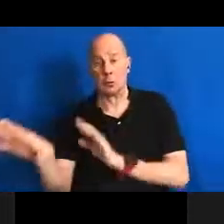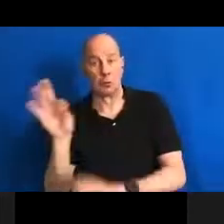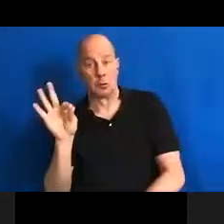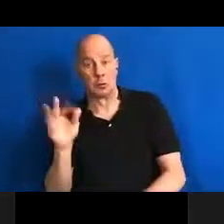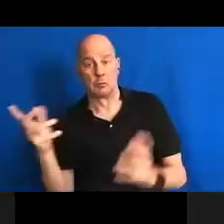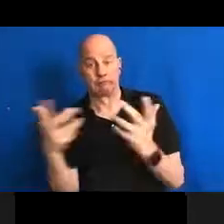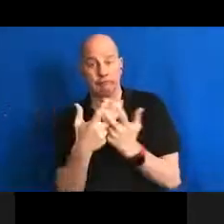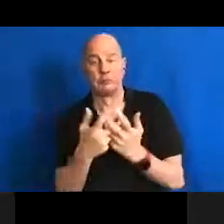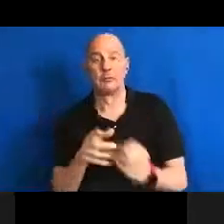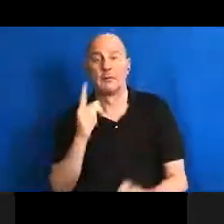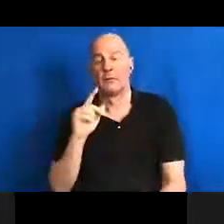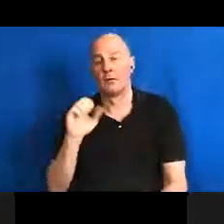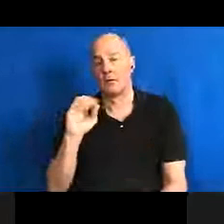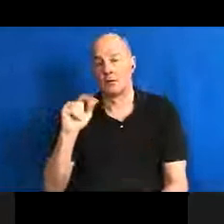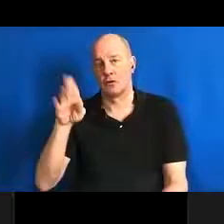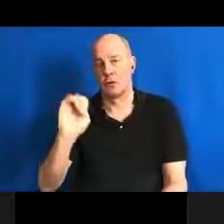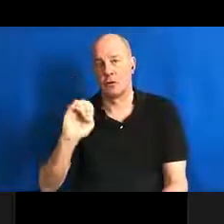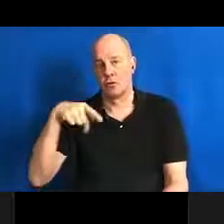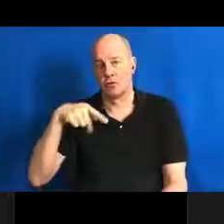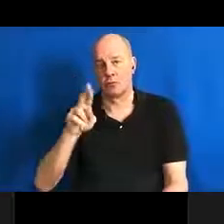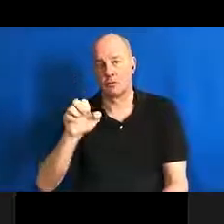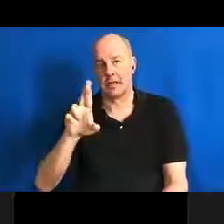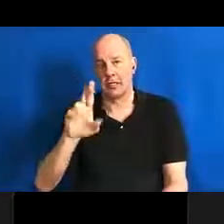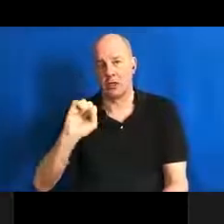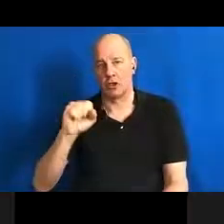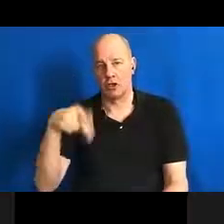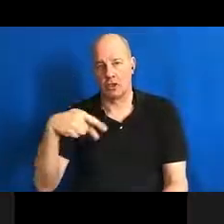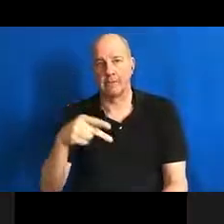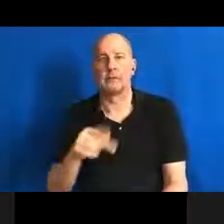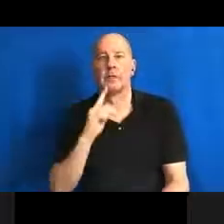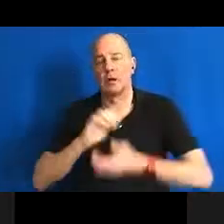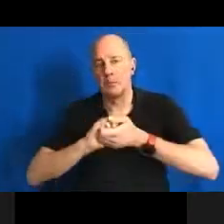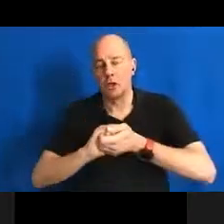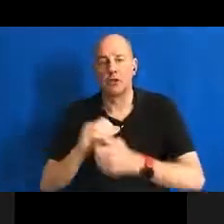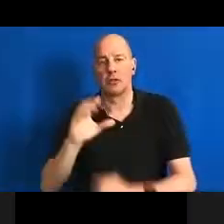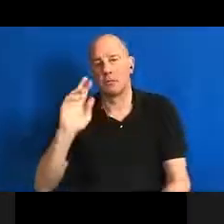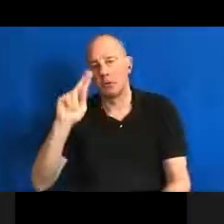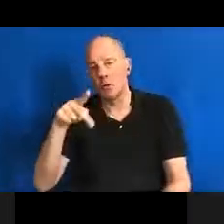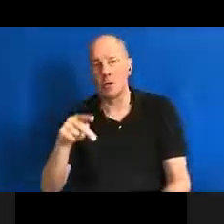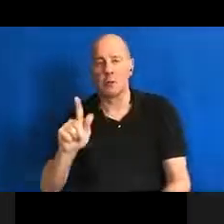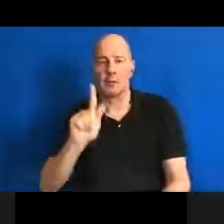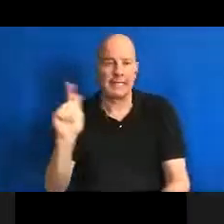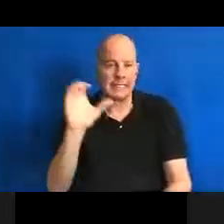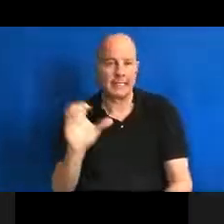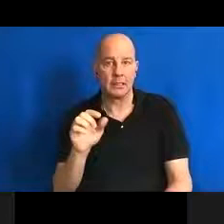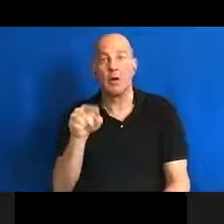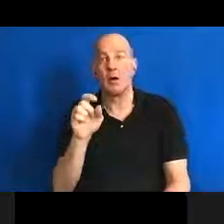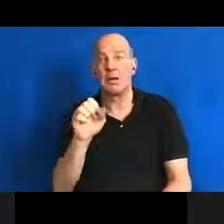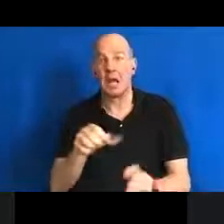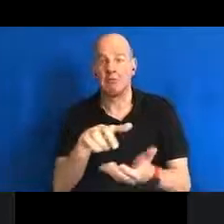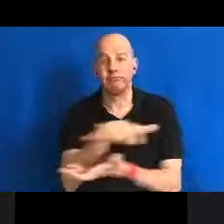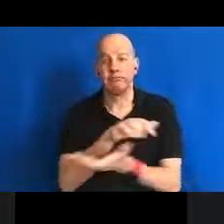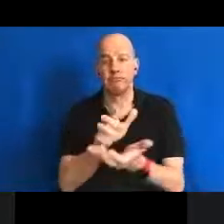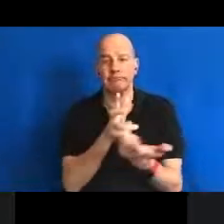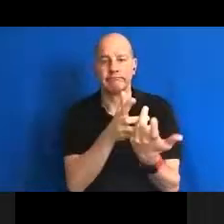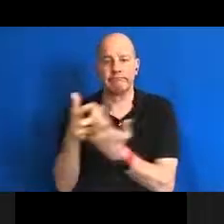sole proprietorships or LLCs, the partnerships or corporations, those can be mixed and matched with the